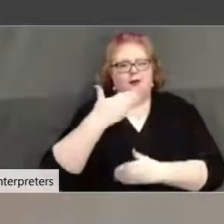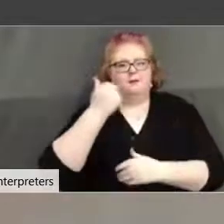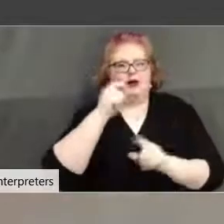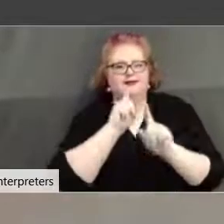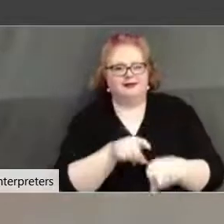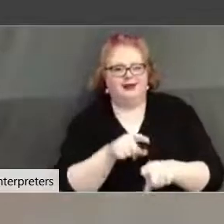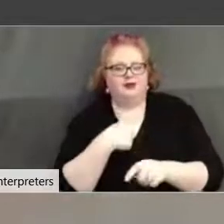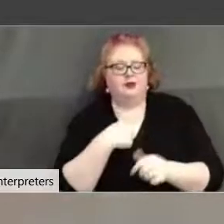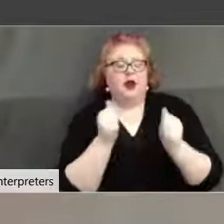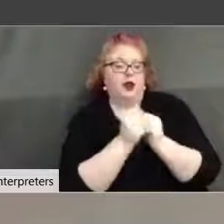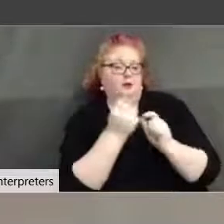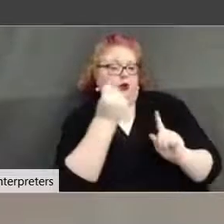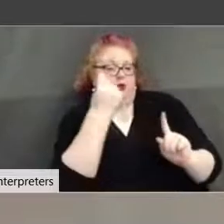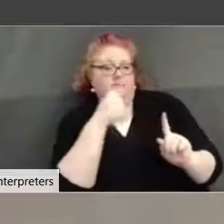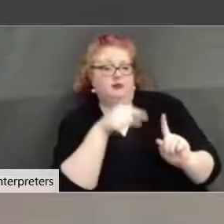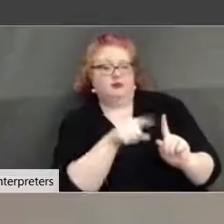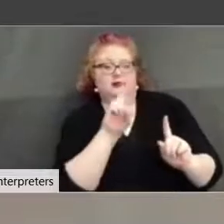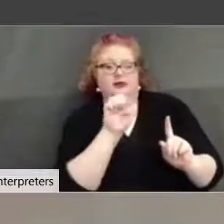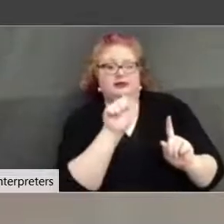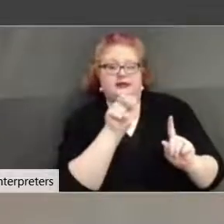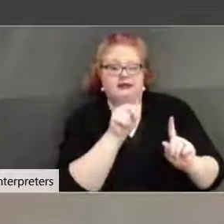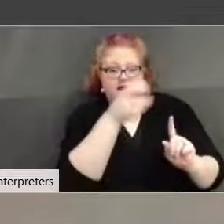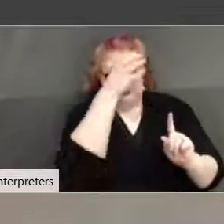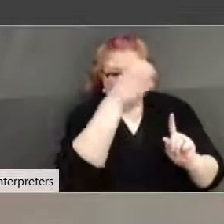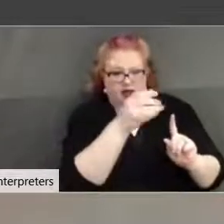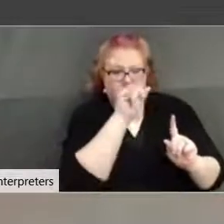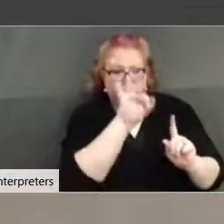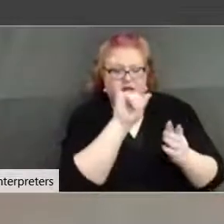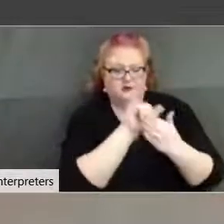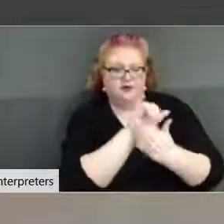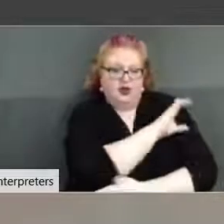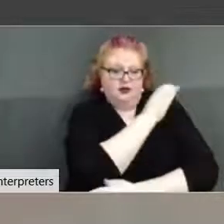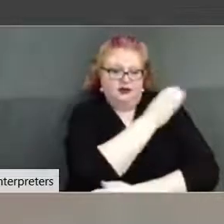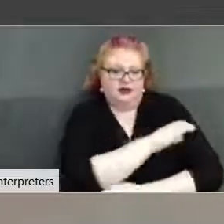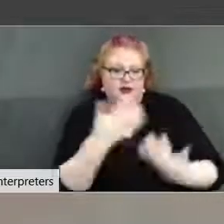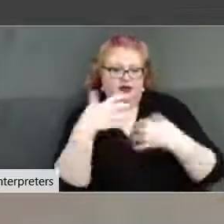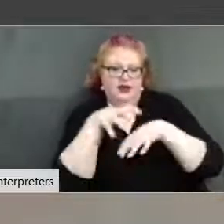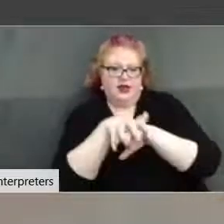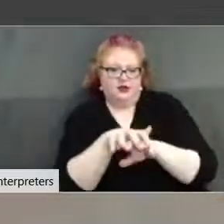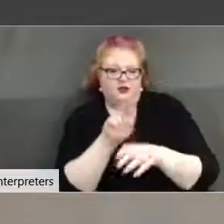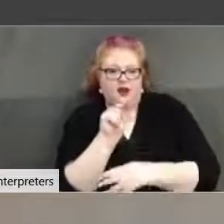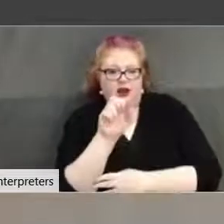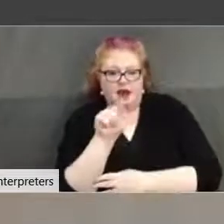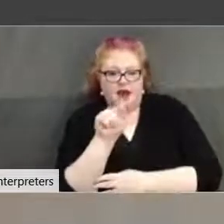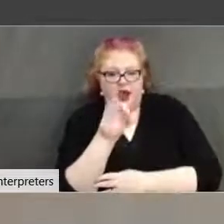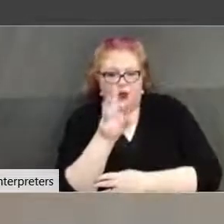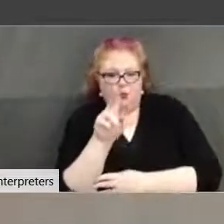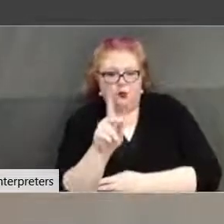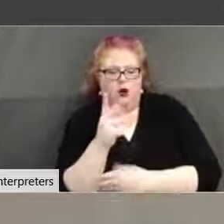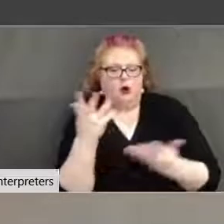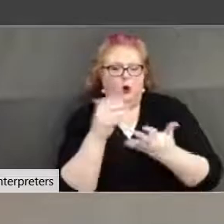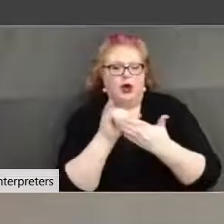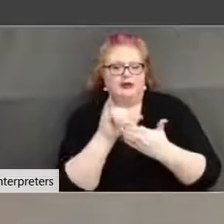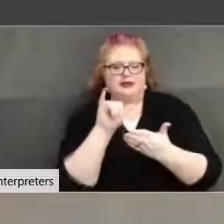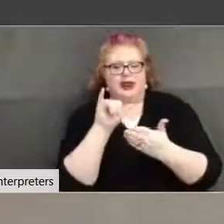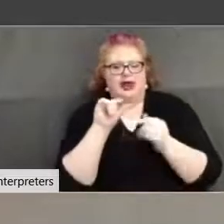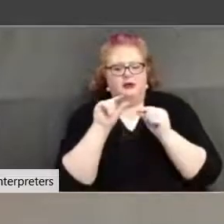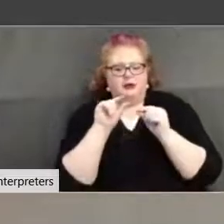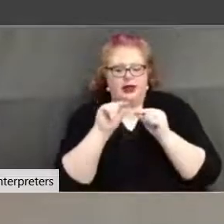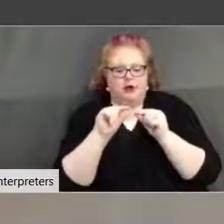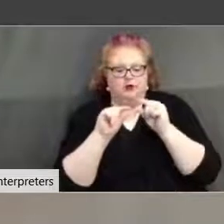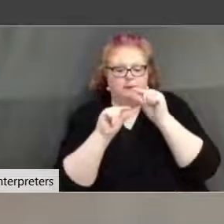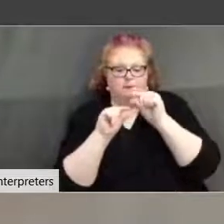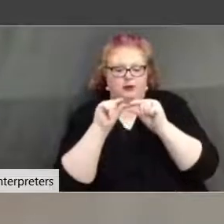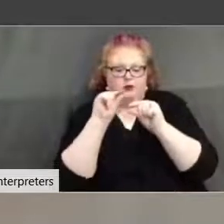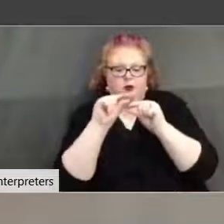that the concept in a clinically integrated network is, but what's that incremental change over time,